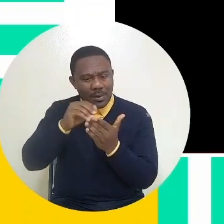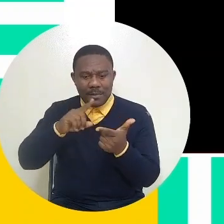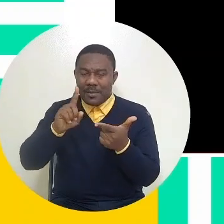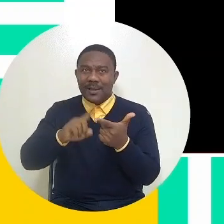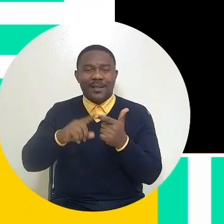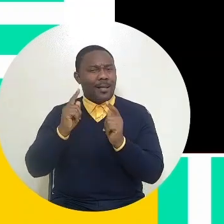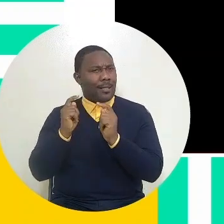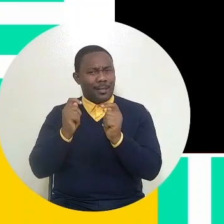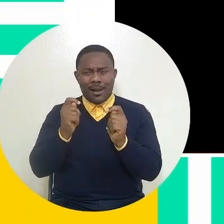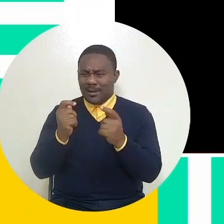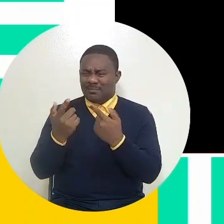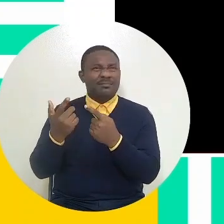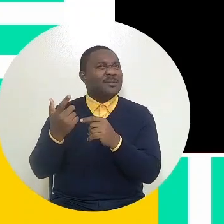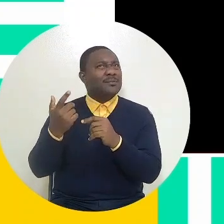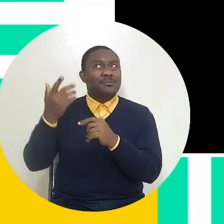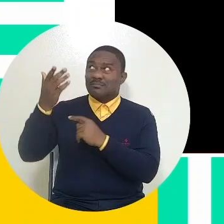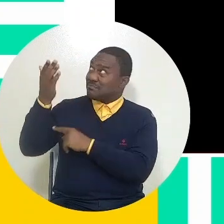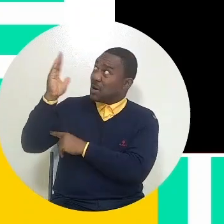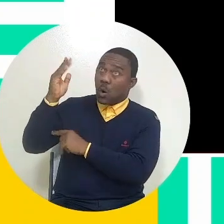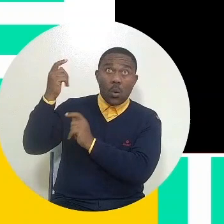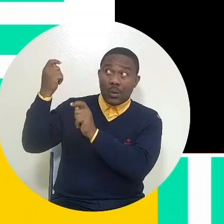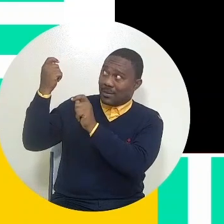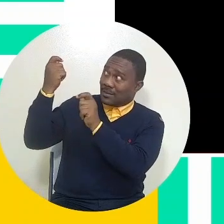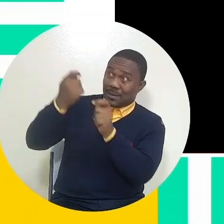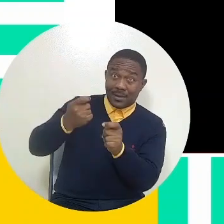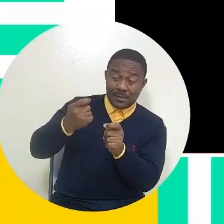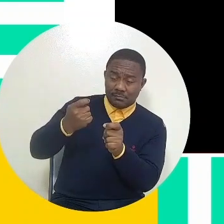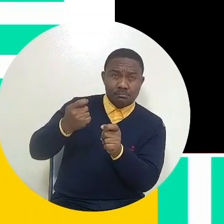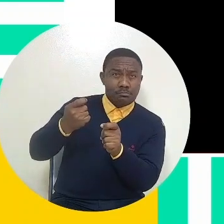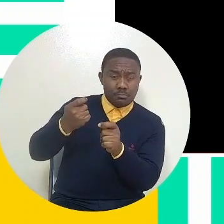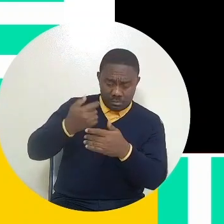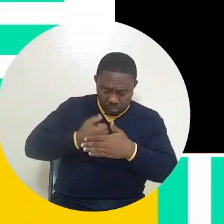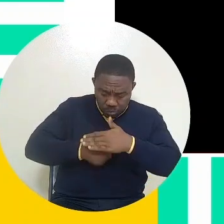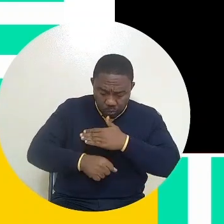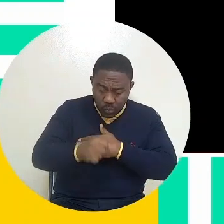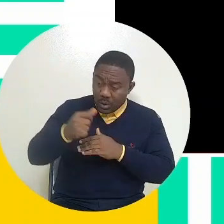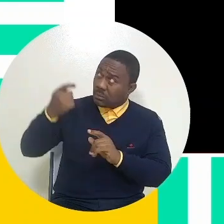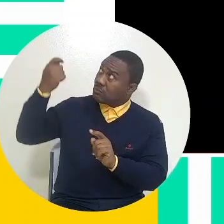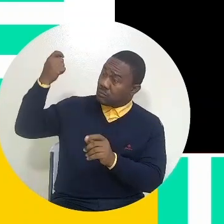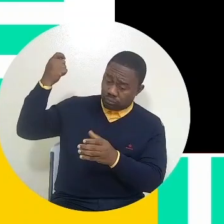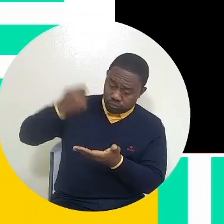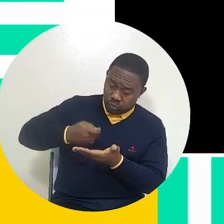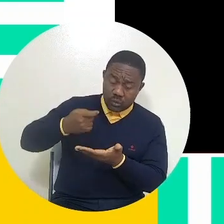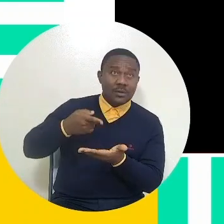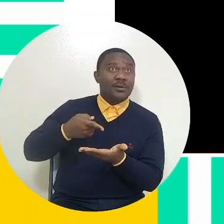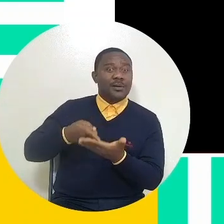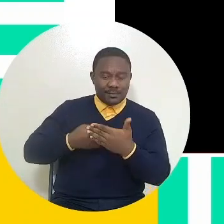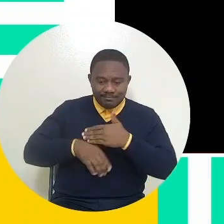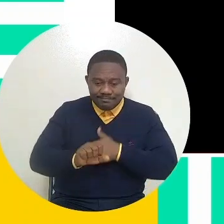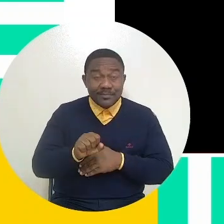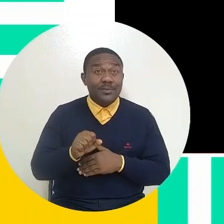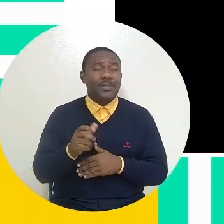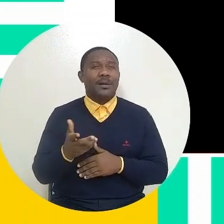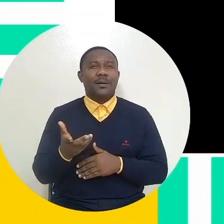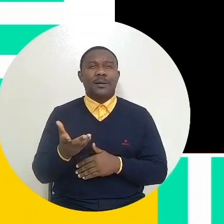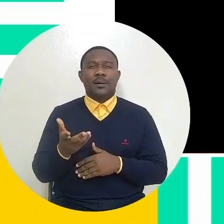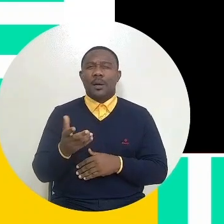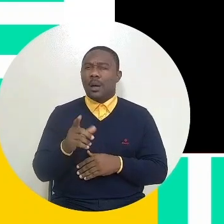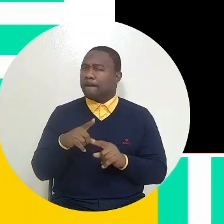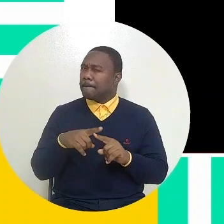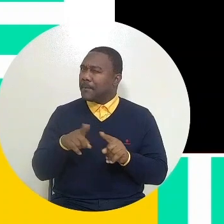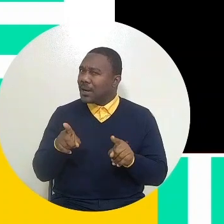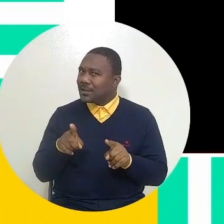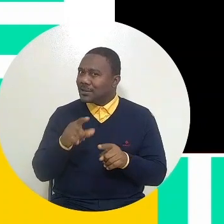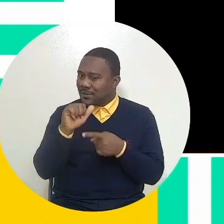is raw. It's gifted. You are born, you gifted your talent. You didn't do anything about talent. You had it. But if you don't